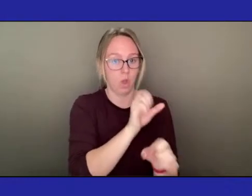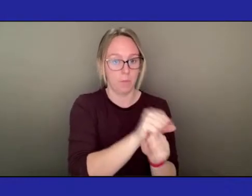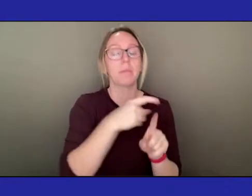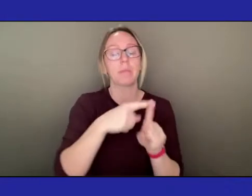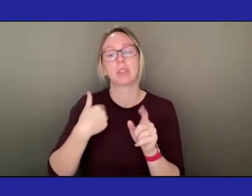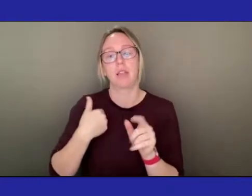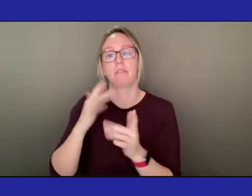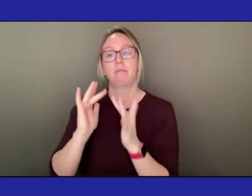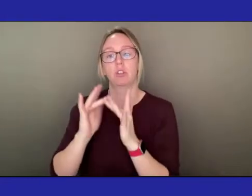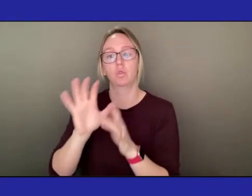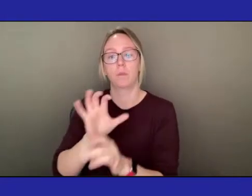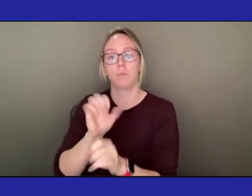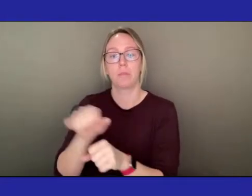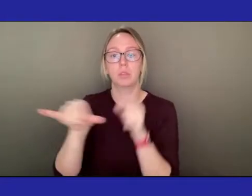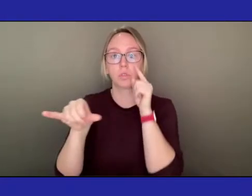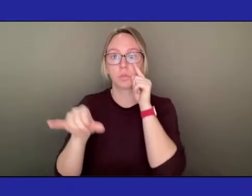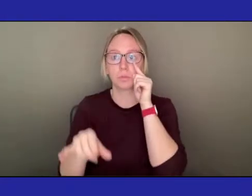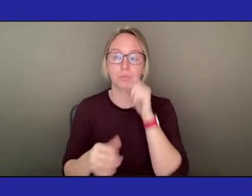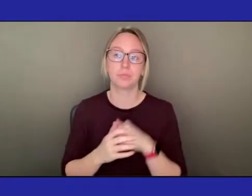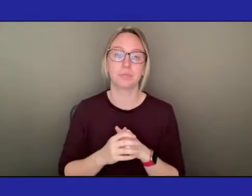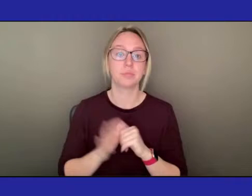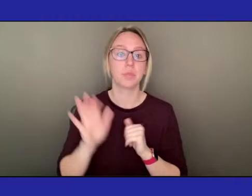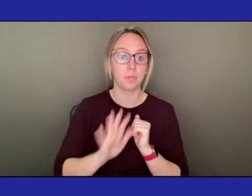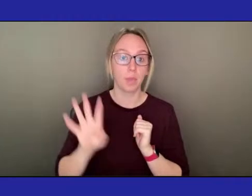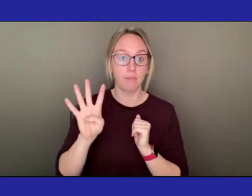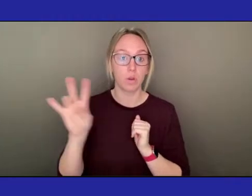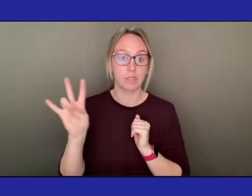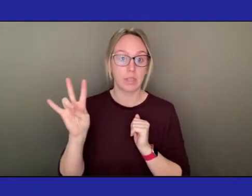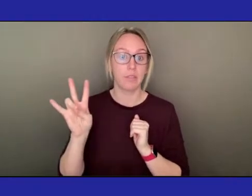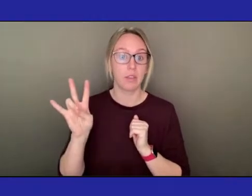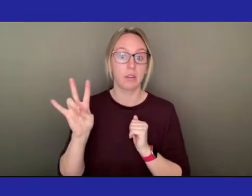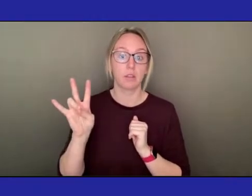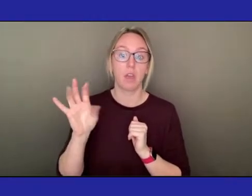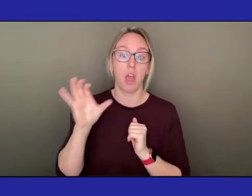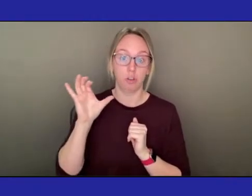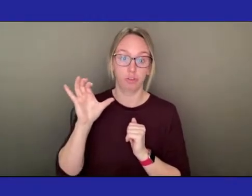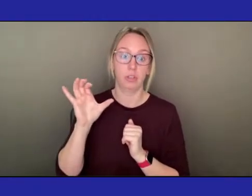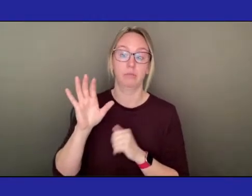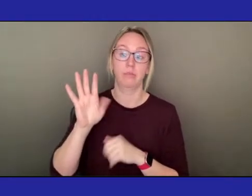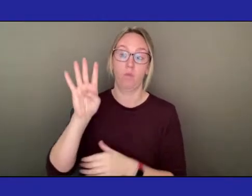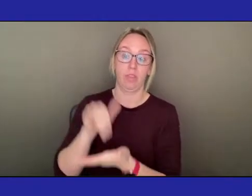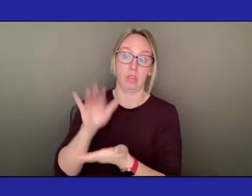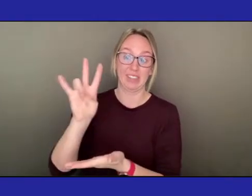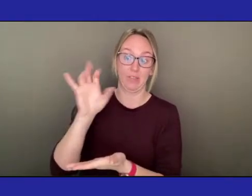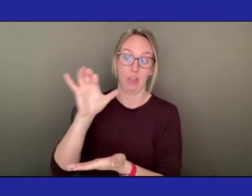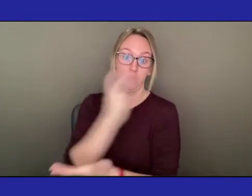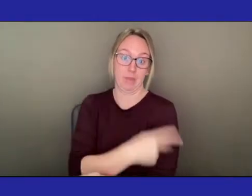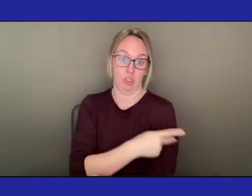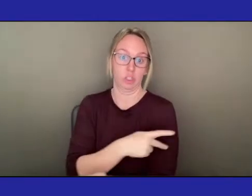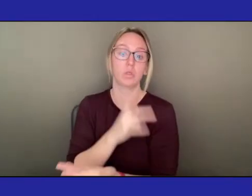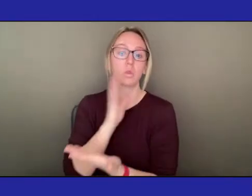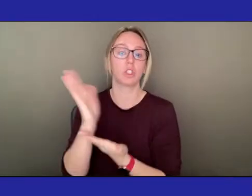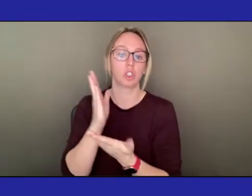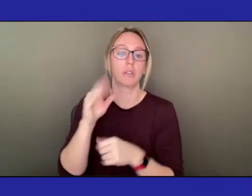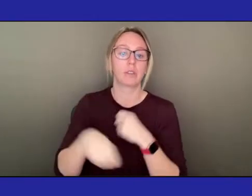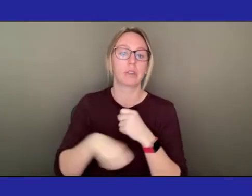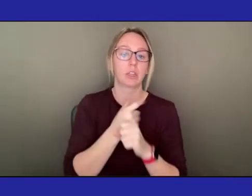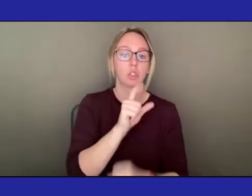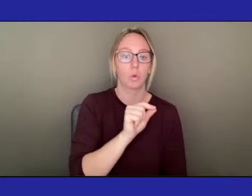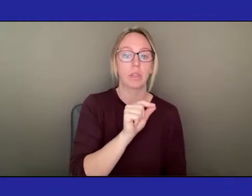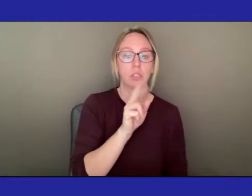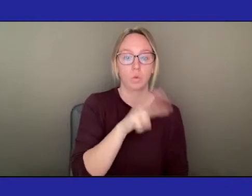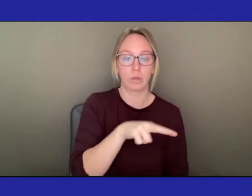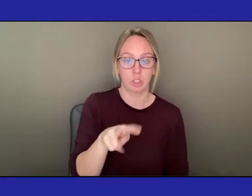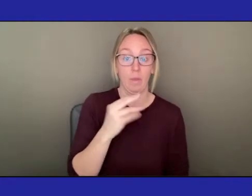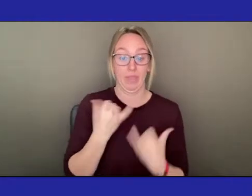well. Approximately 4,700 patients were served in 2022, and this year, 2023, we launched an innovative